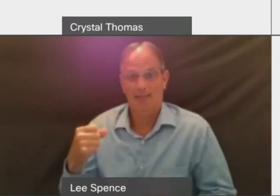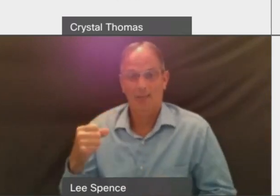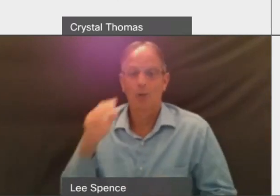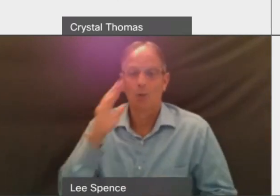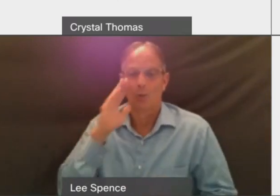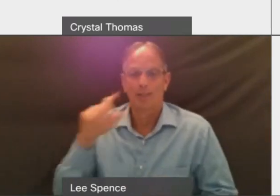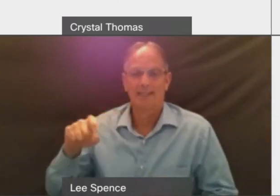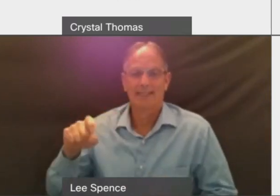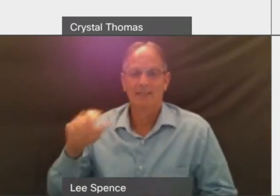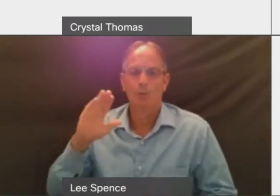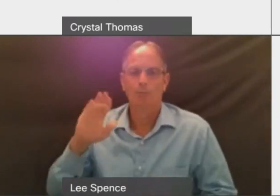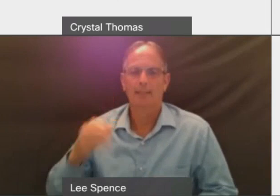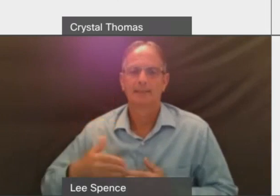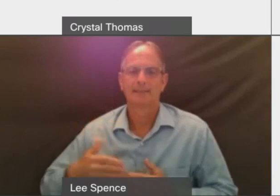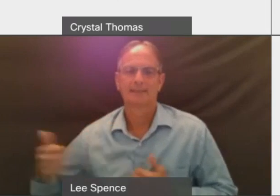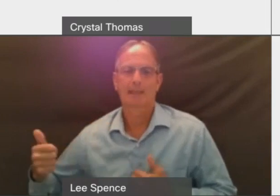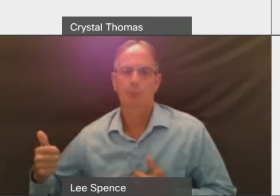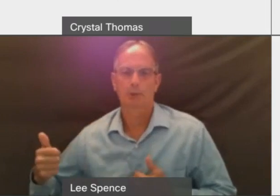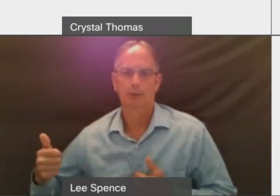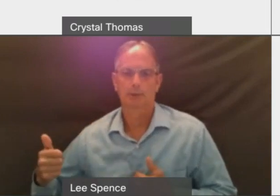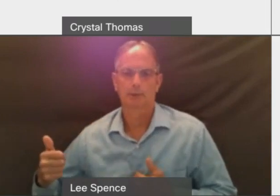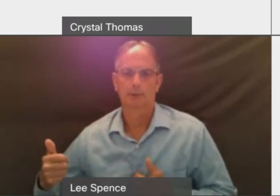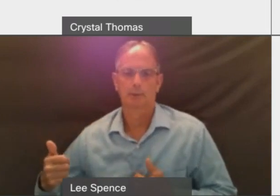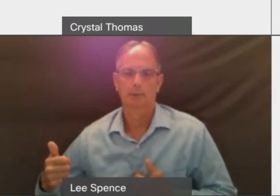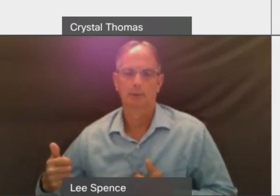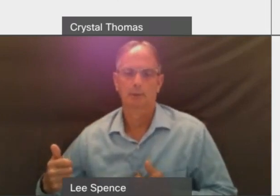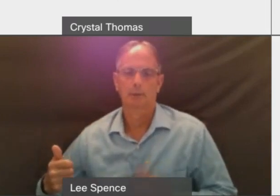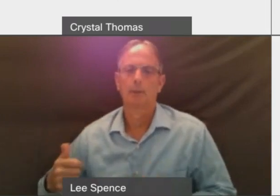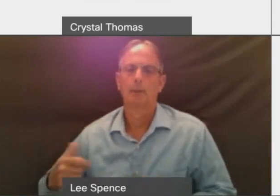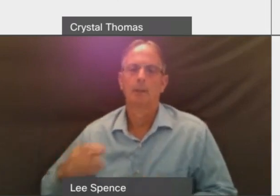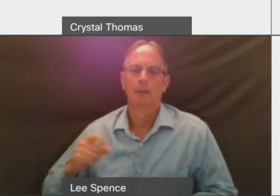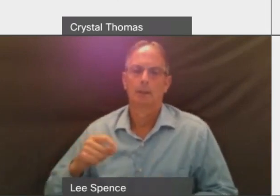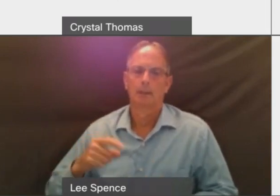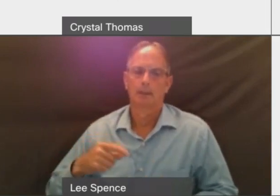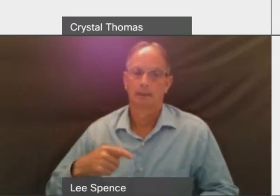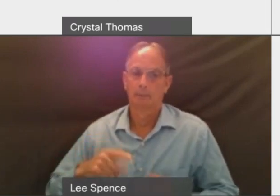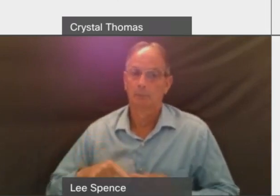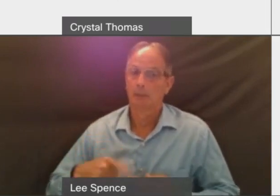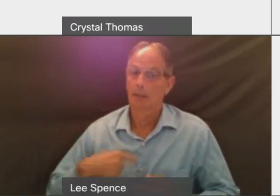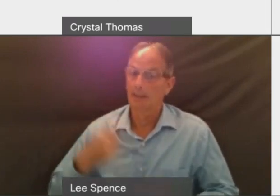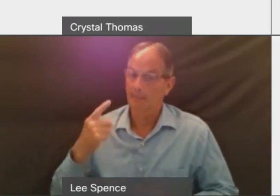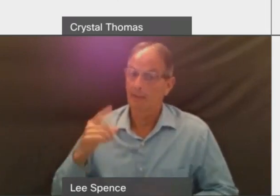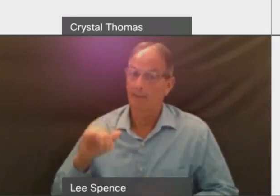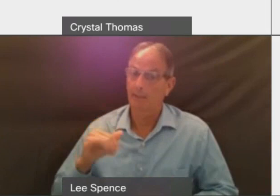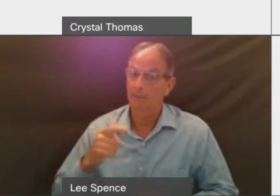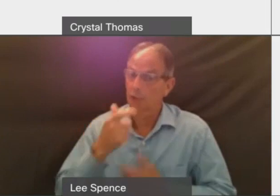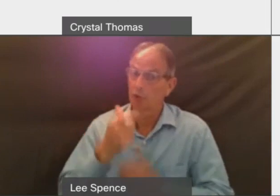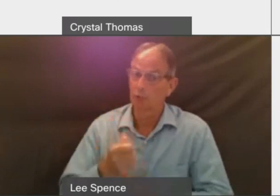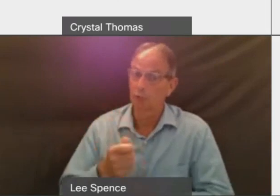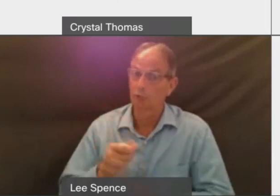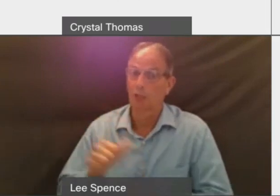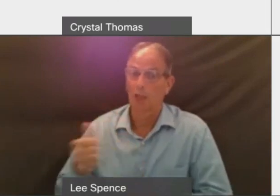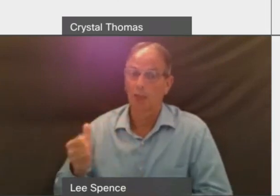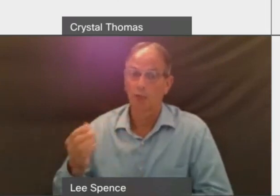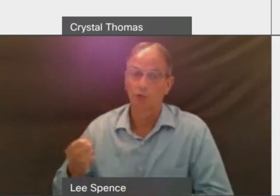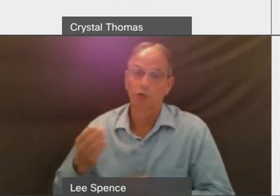at all the people we support. Although it isn't, I will take that as an interesting other suggestion